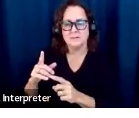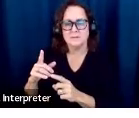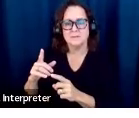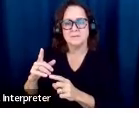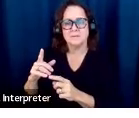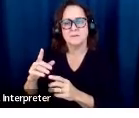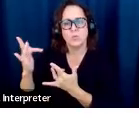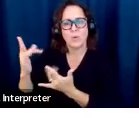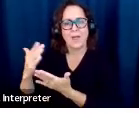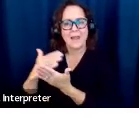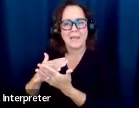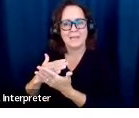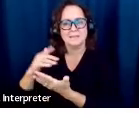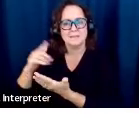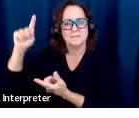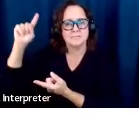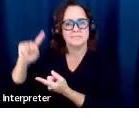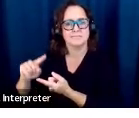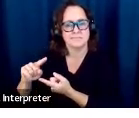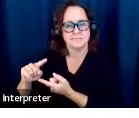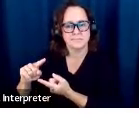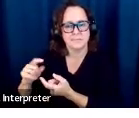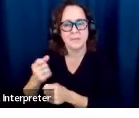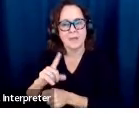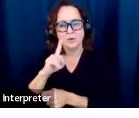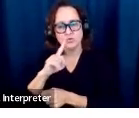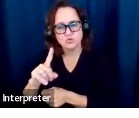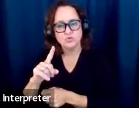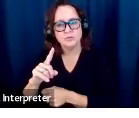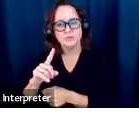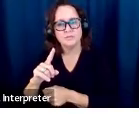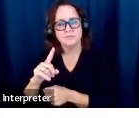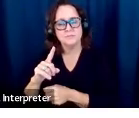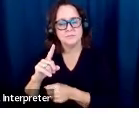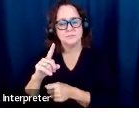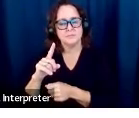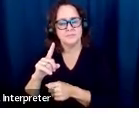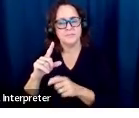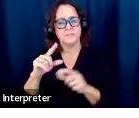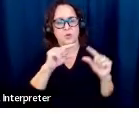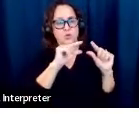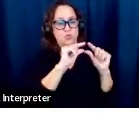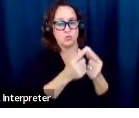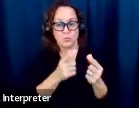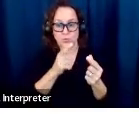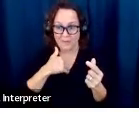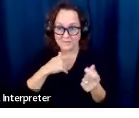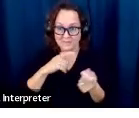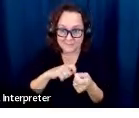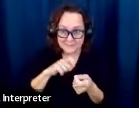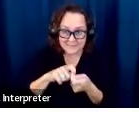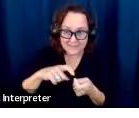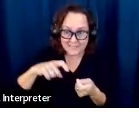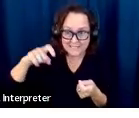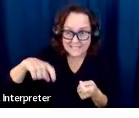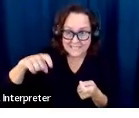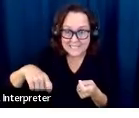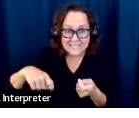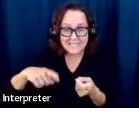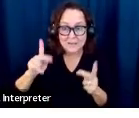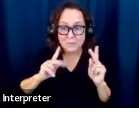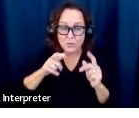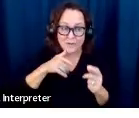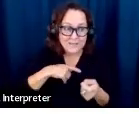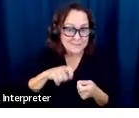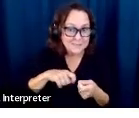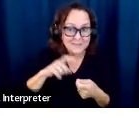space and making sure that kind of groups that have specific needs are able to get their needs